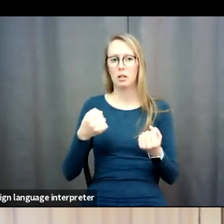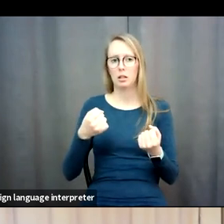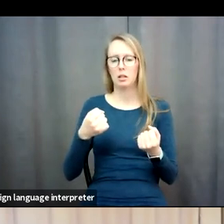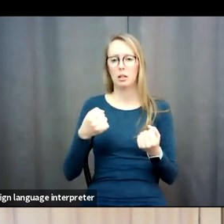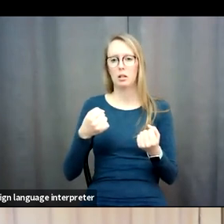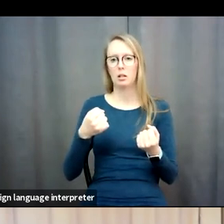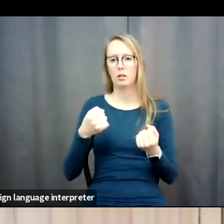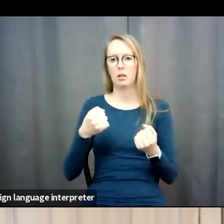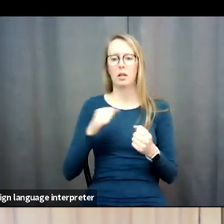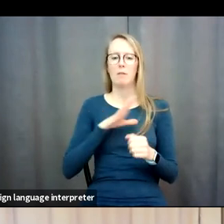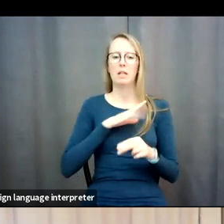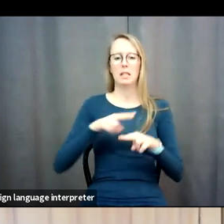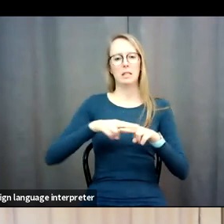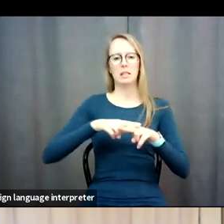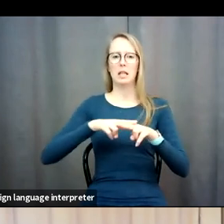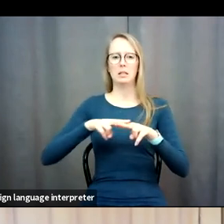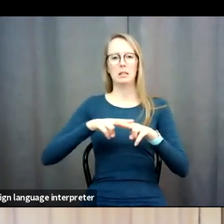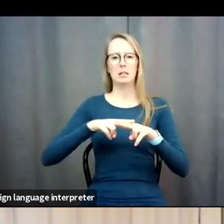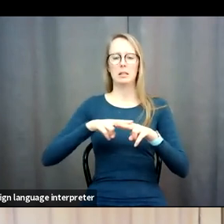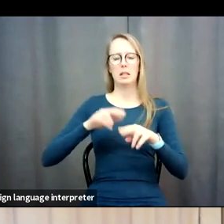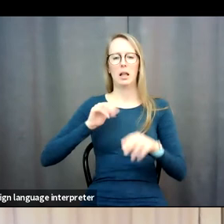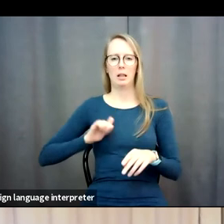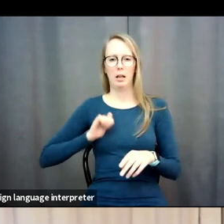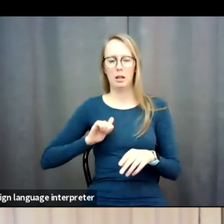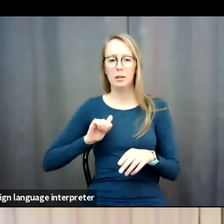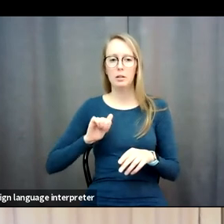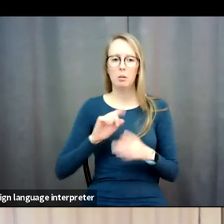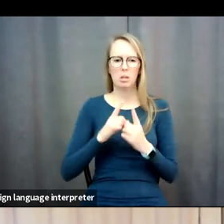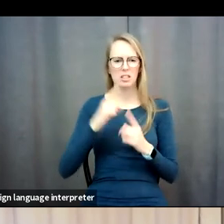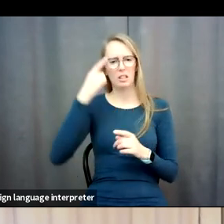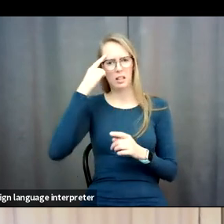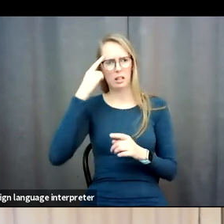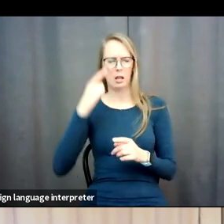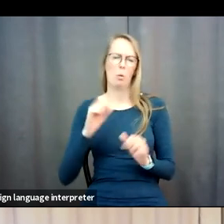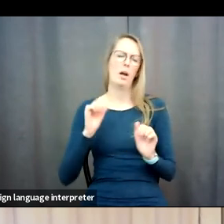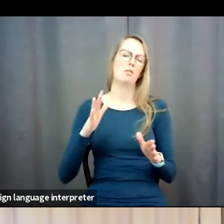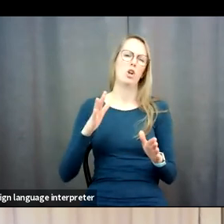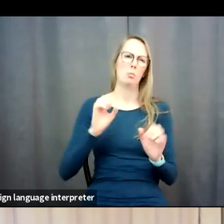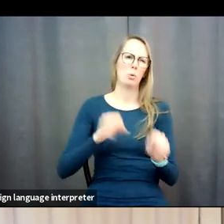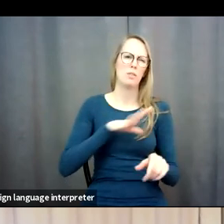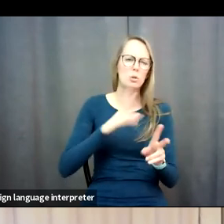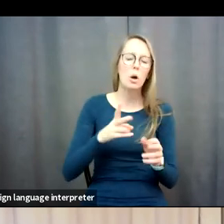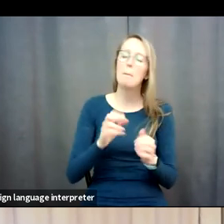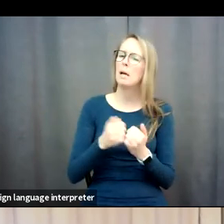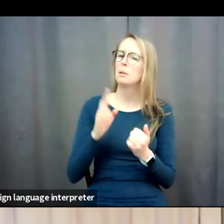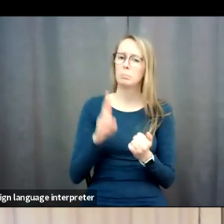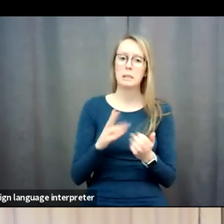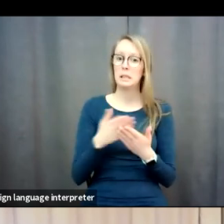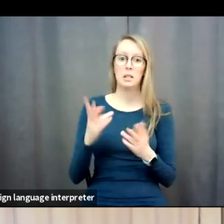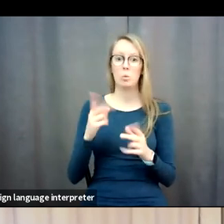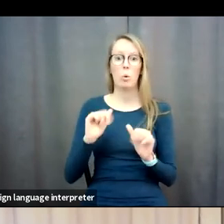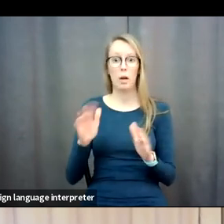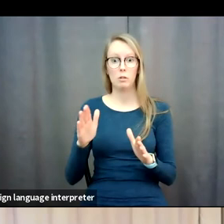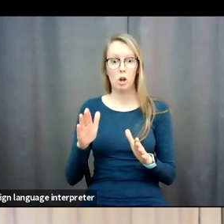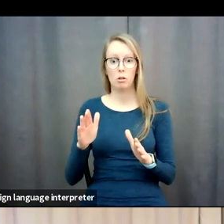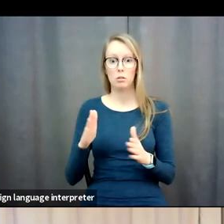be sensorially accessible. You can think that, oh, but that's obvious. Of course it is. But it isn't so obvious for